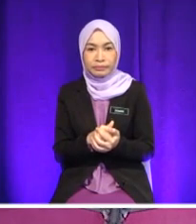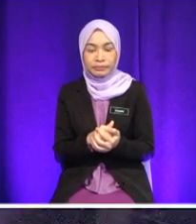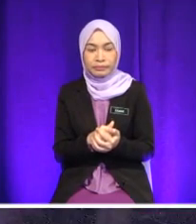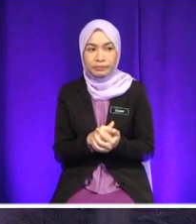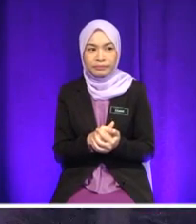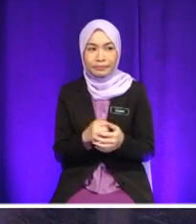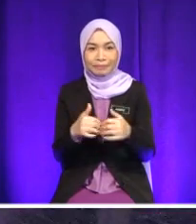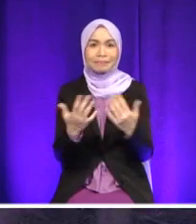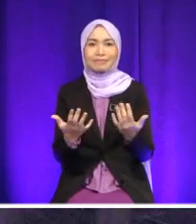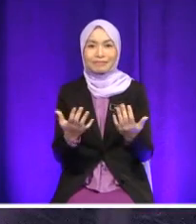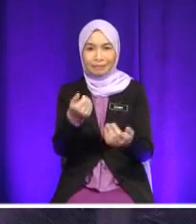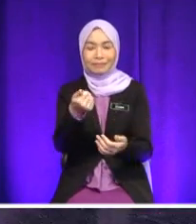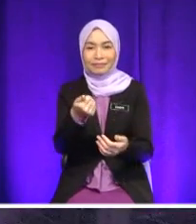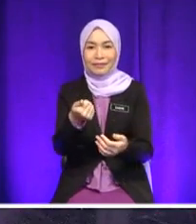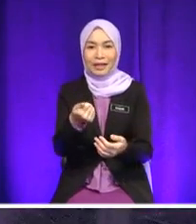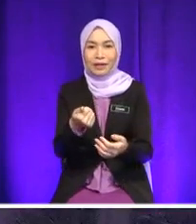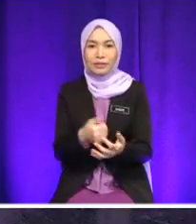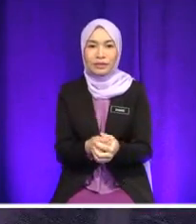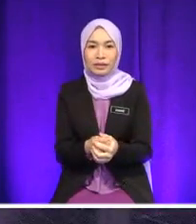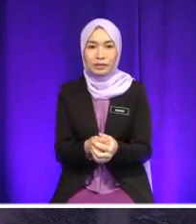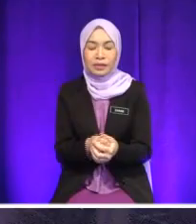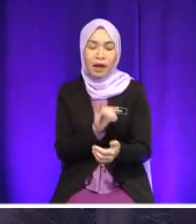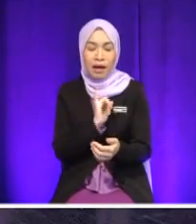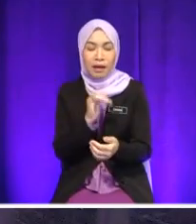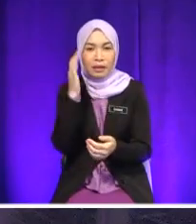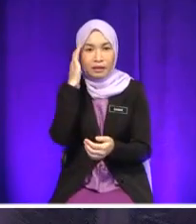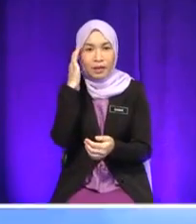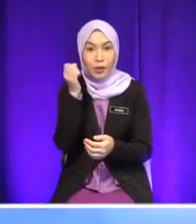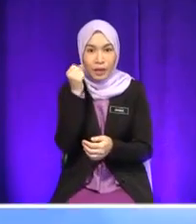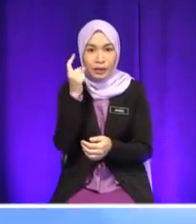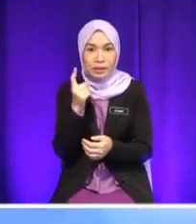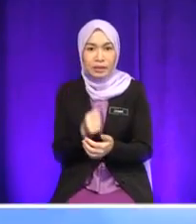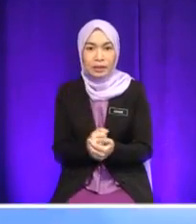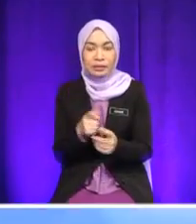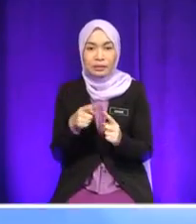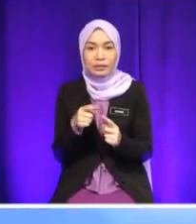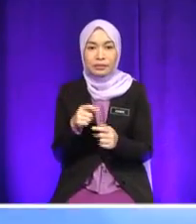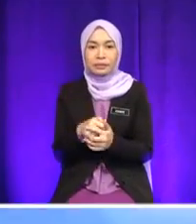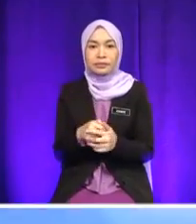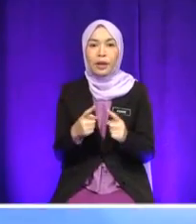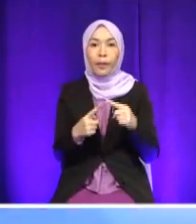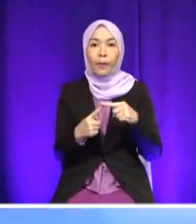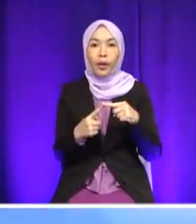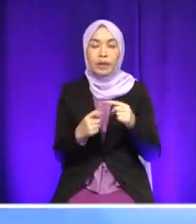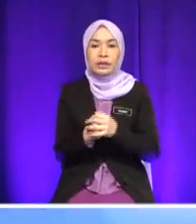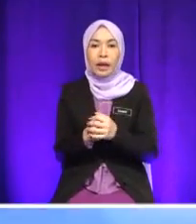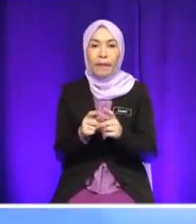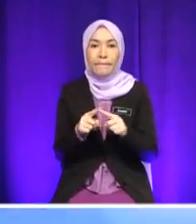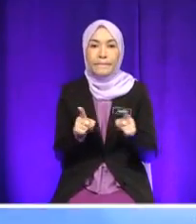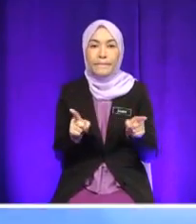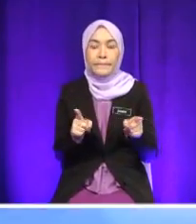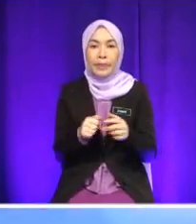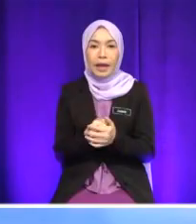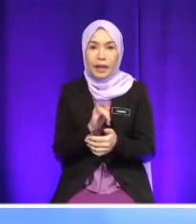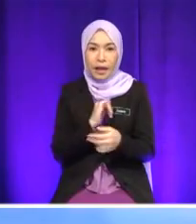that? I see your point, but there is also certain times where I would want it to be a bit quicker. So if I have